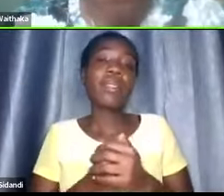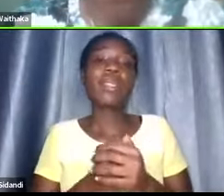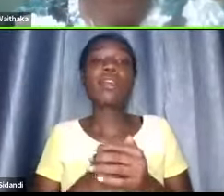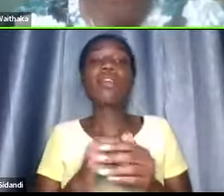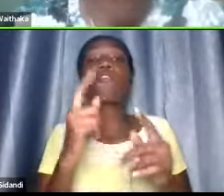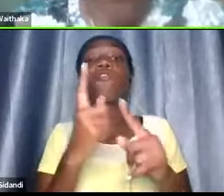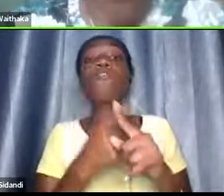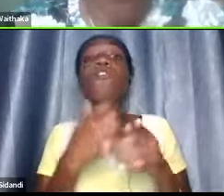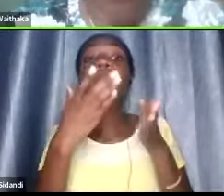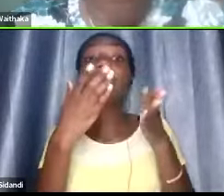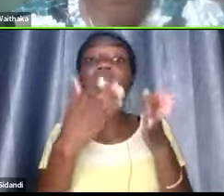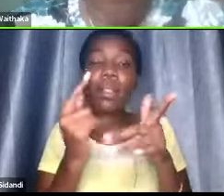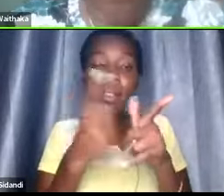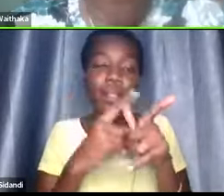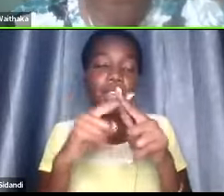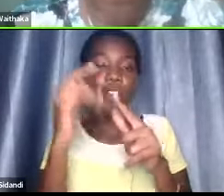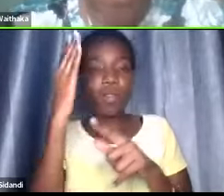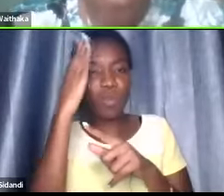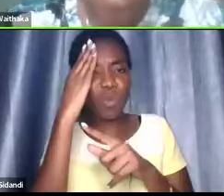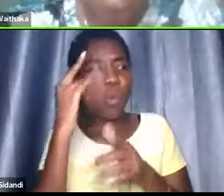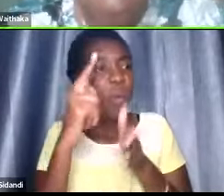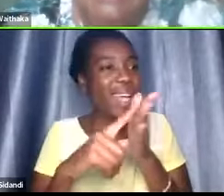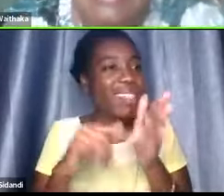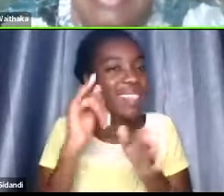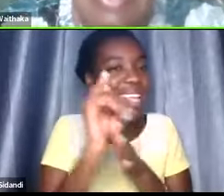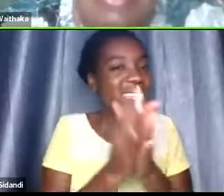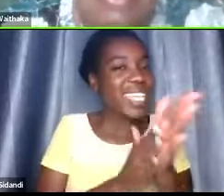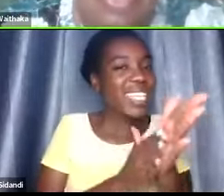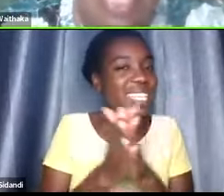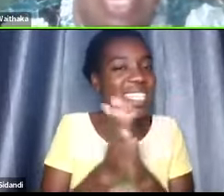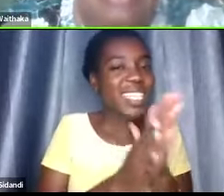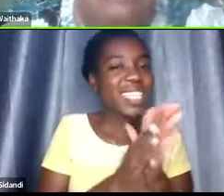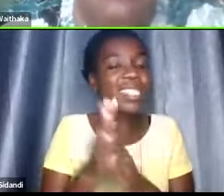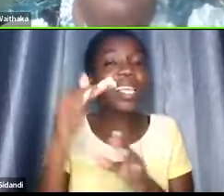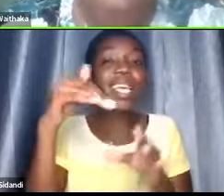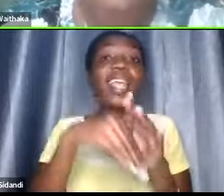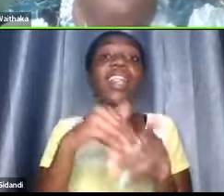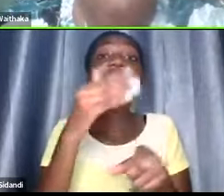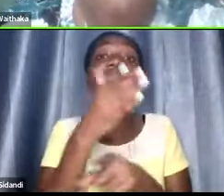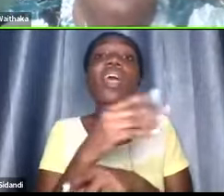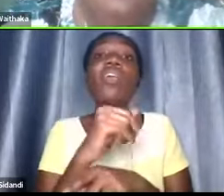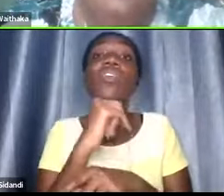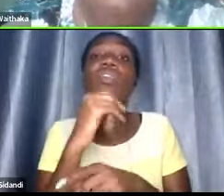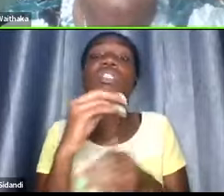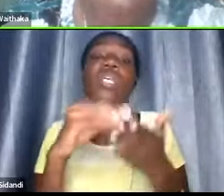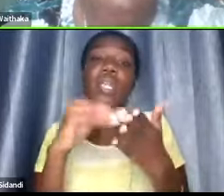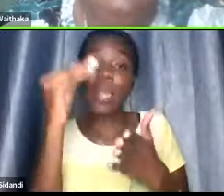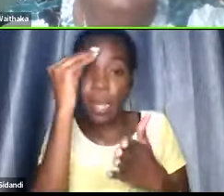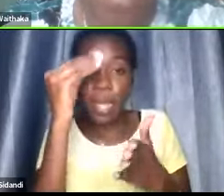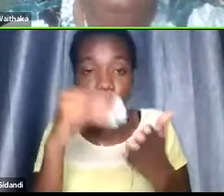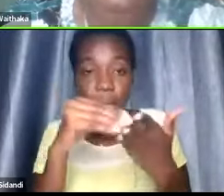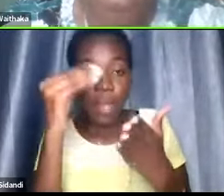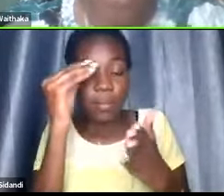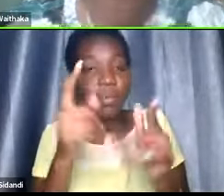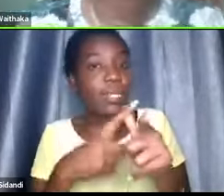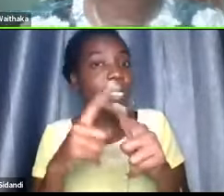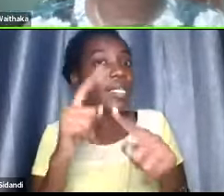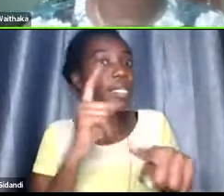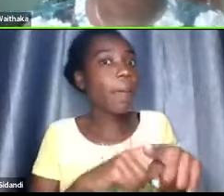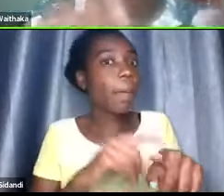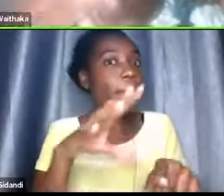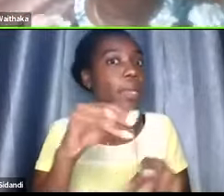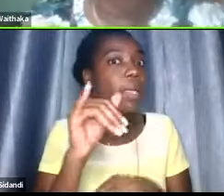able to find out what are these interests. Interests are innate, they are not learned. So when you pick that and the talents, now